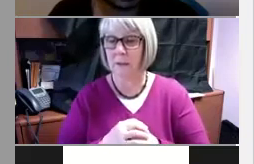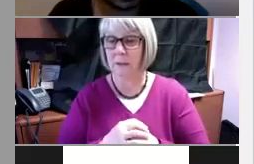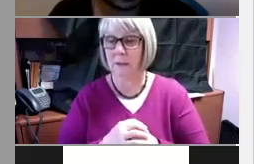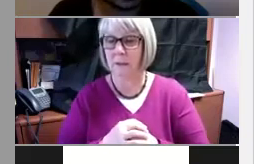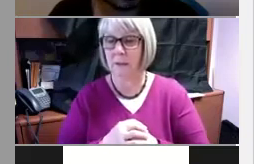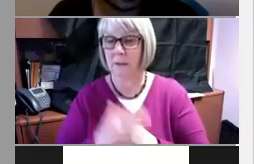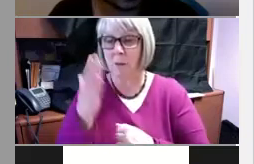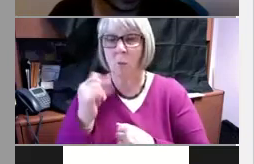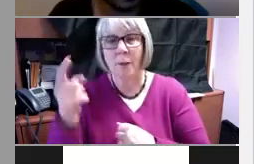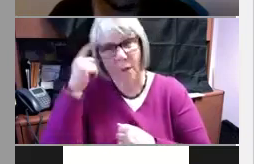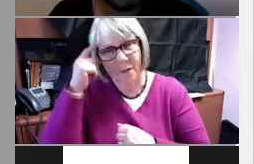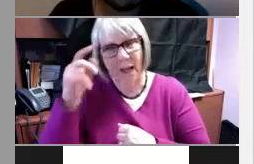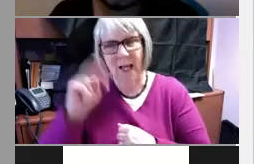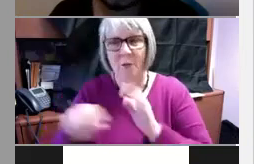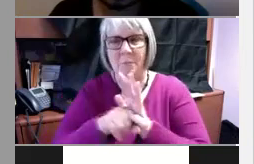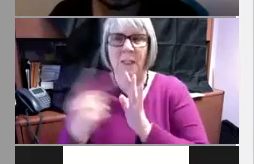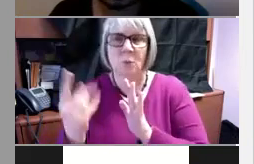Why do you think it is n minus 1?